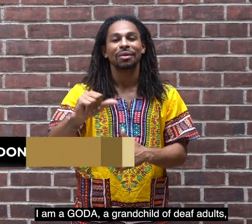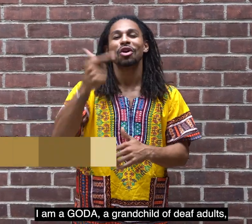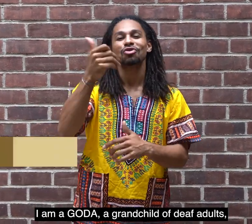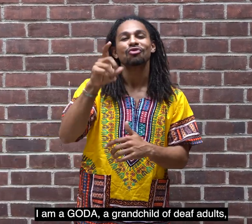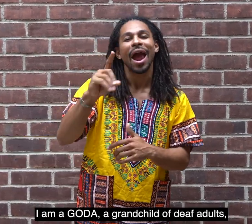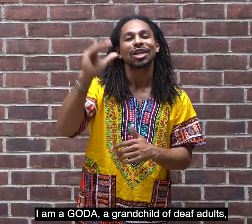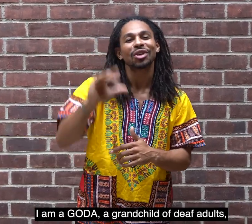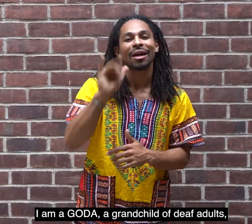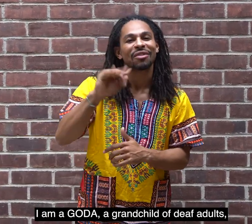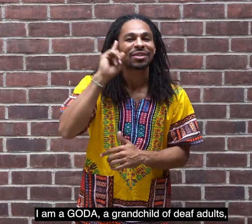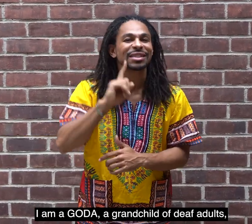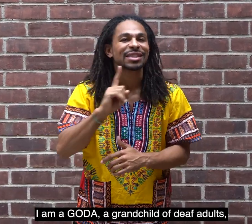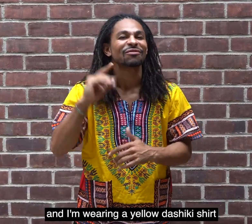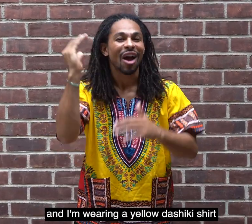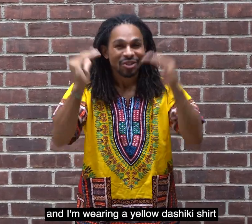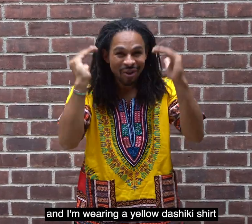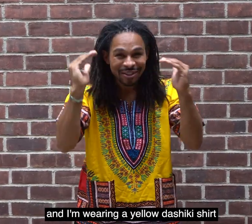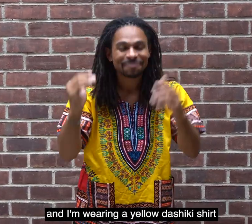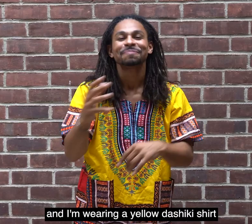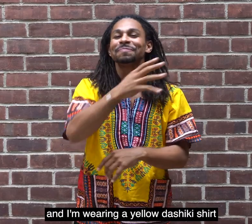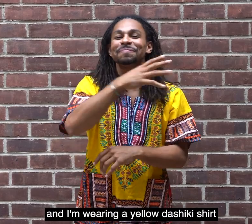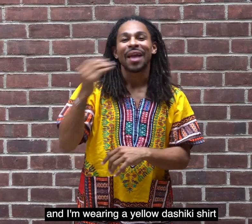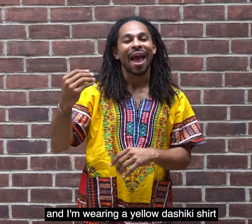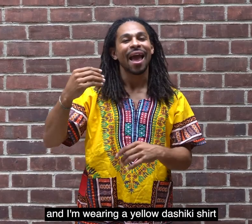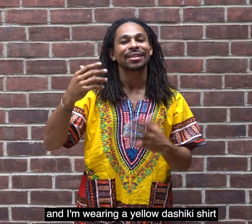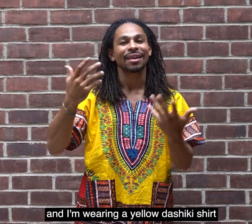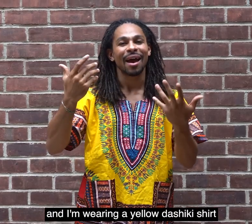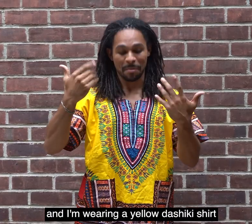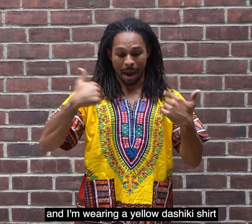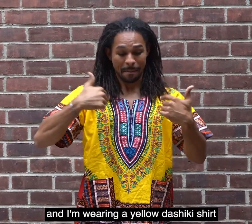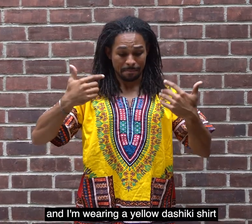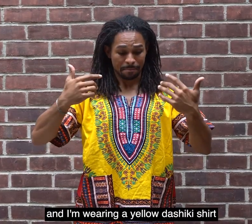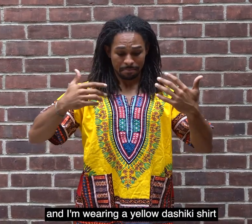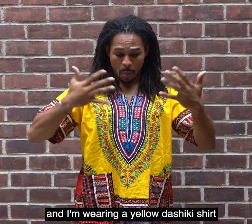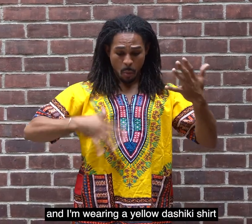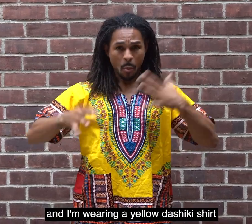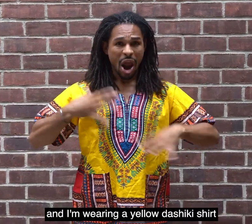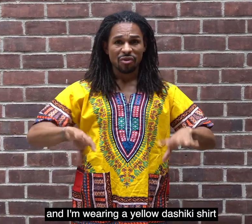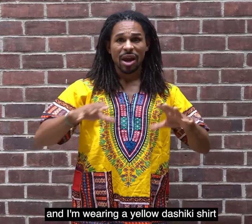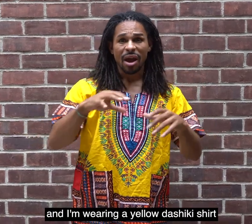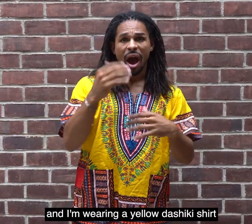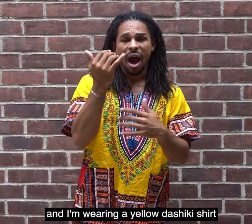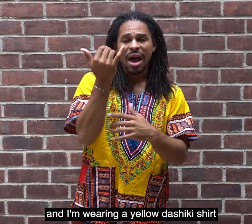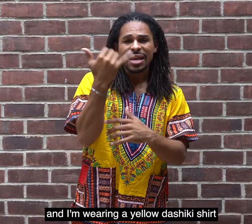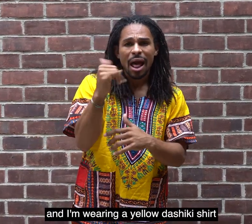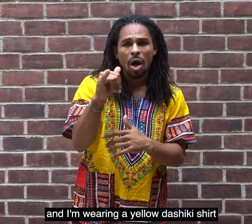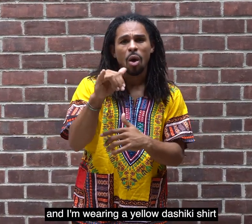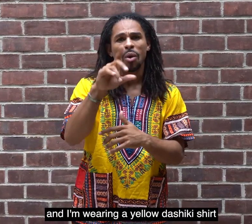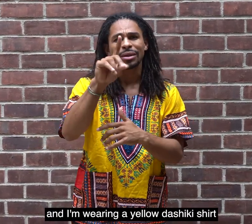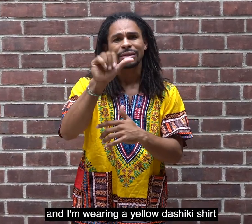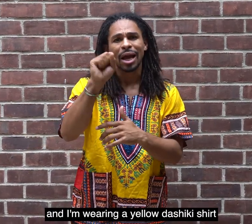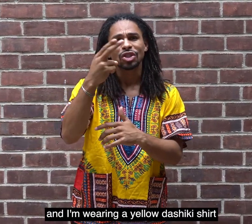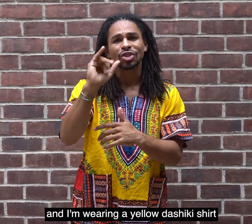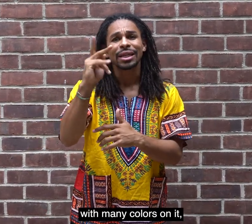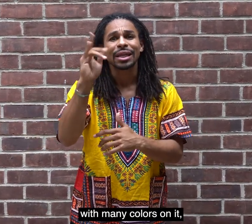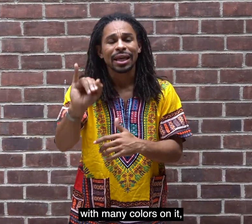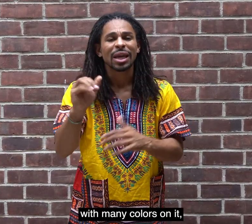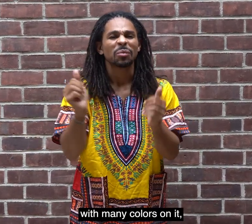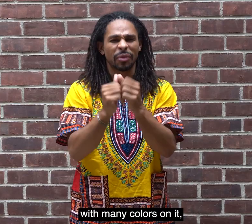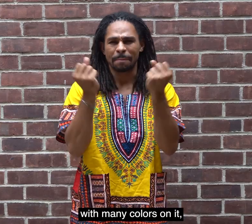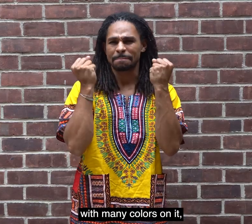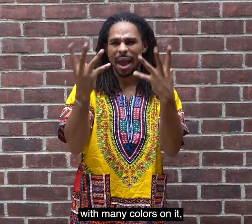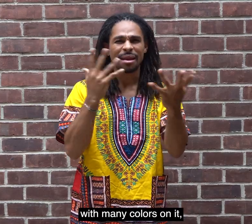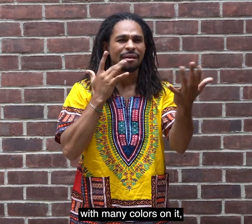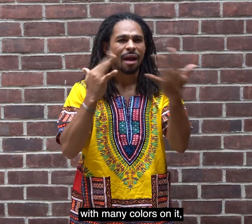of deaf adults, and I'm wearing a yellow dashiki shirt